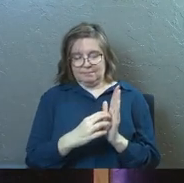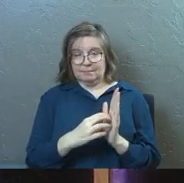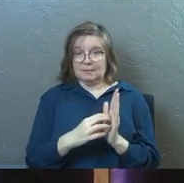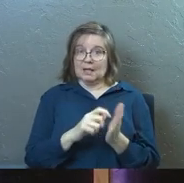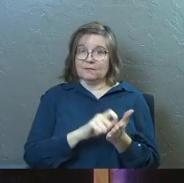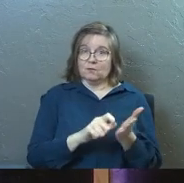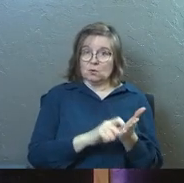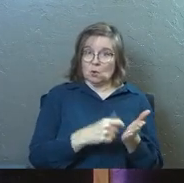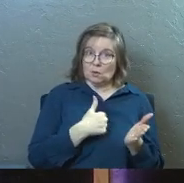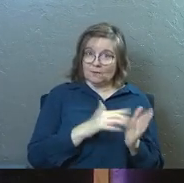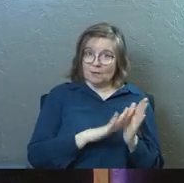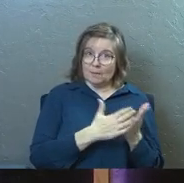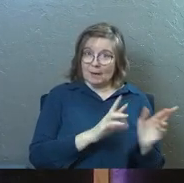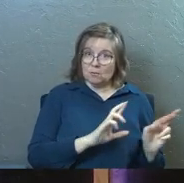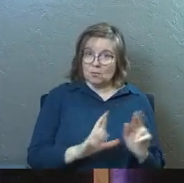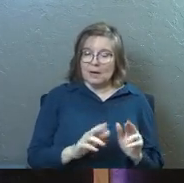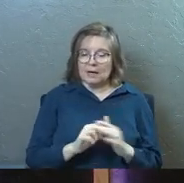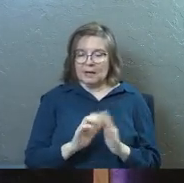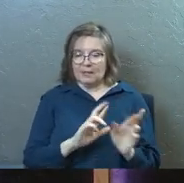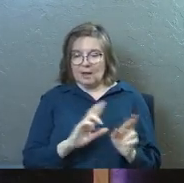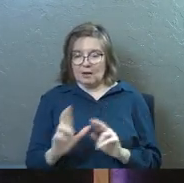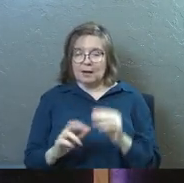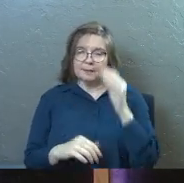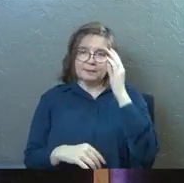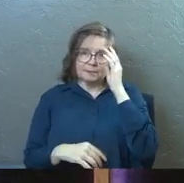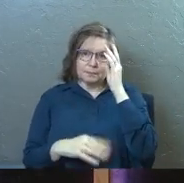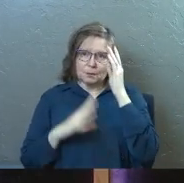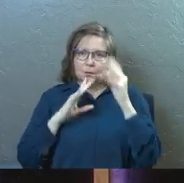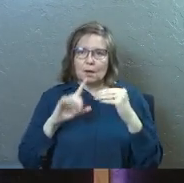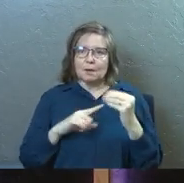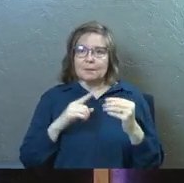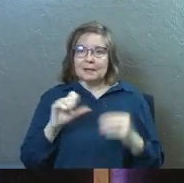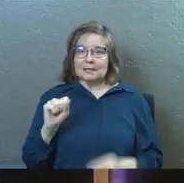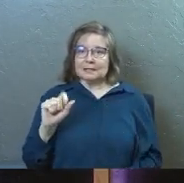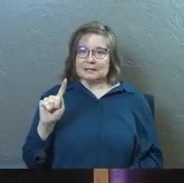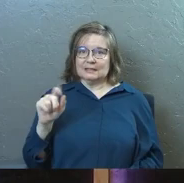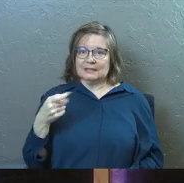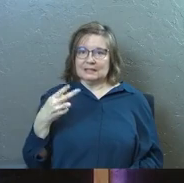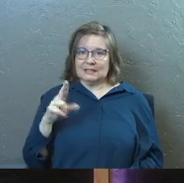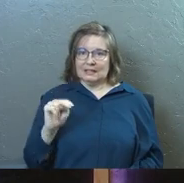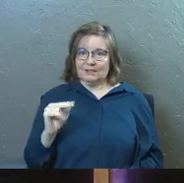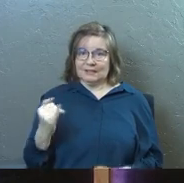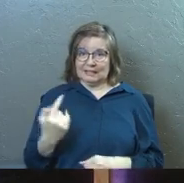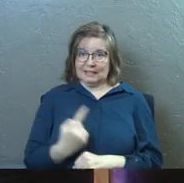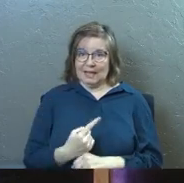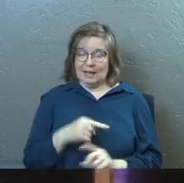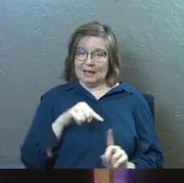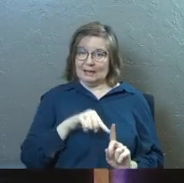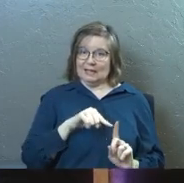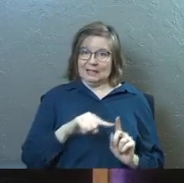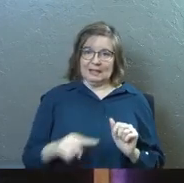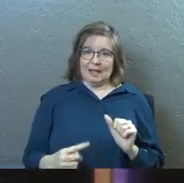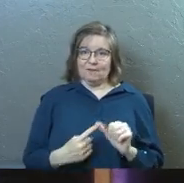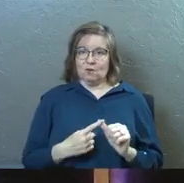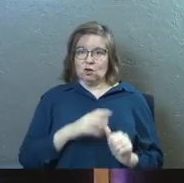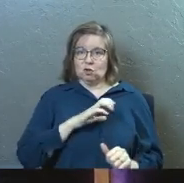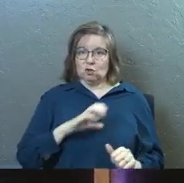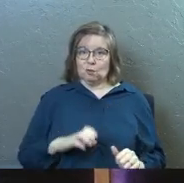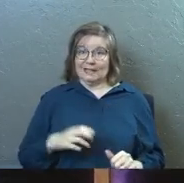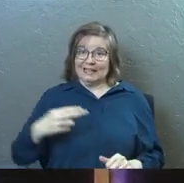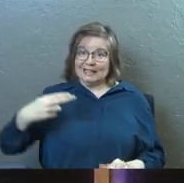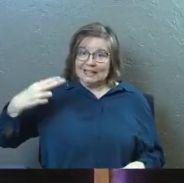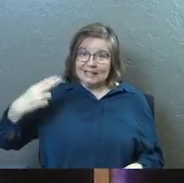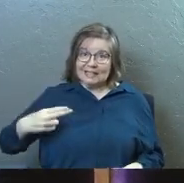you're a note taker, you got your Bible, go ahead and get that out. We're talking about Stephen today. And Stephen is the very first Christian